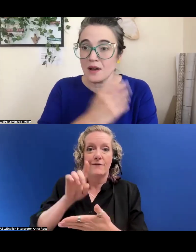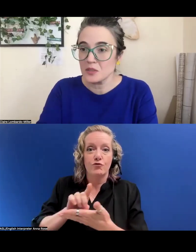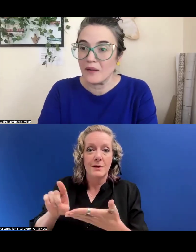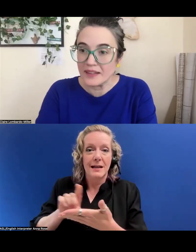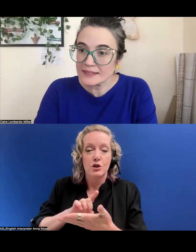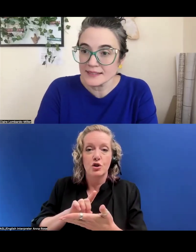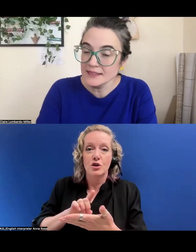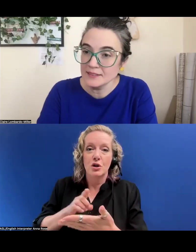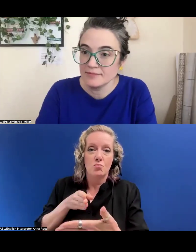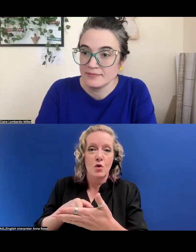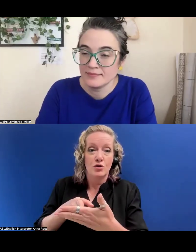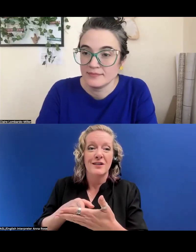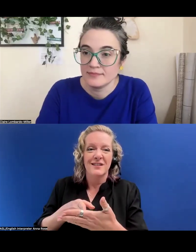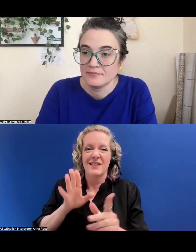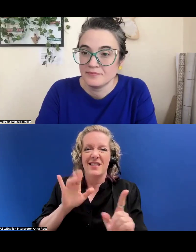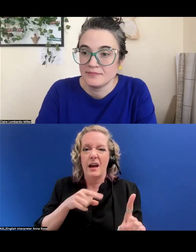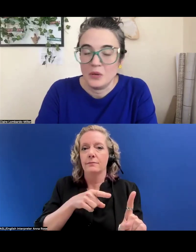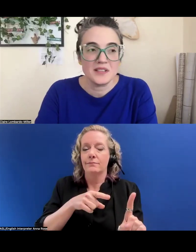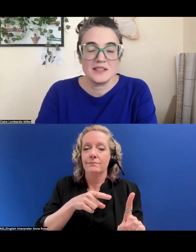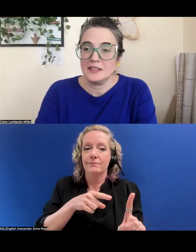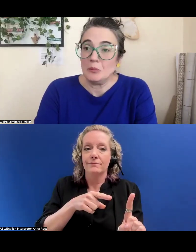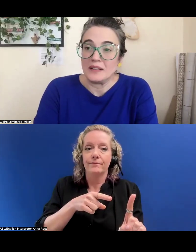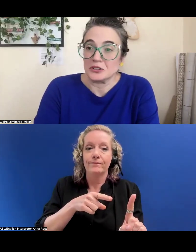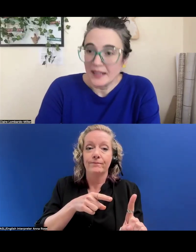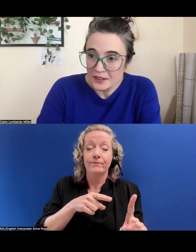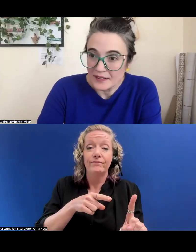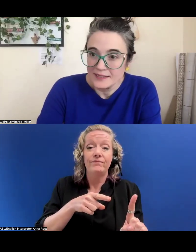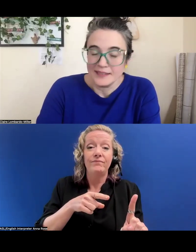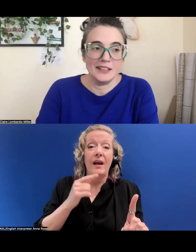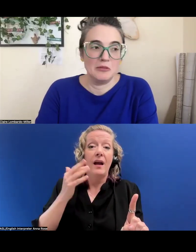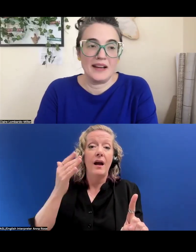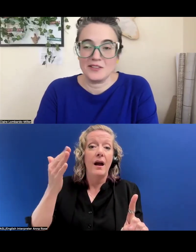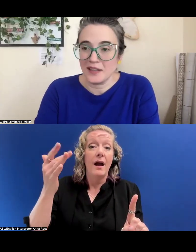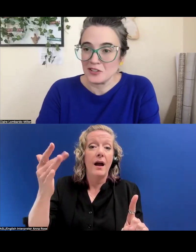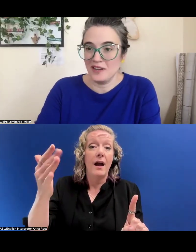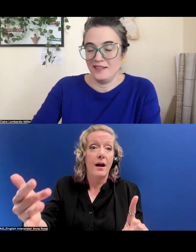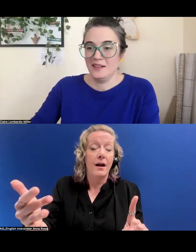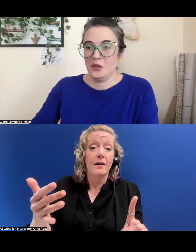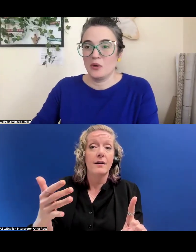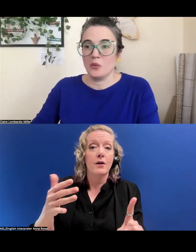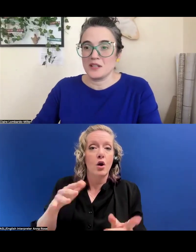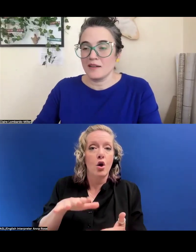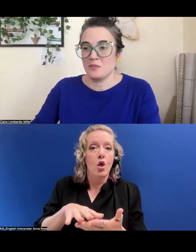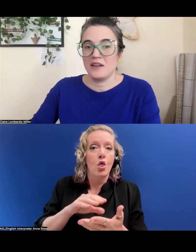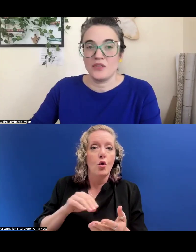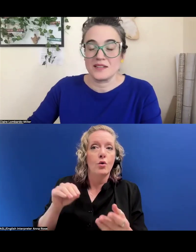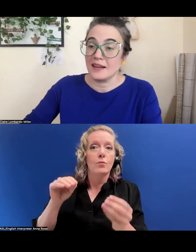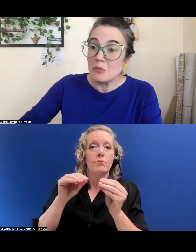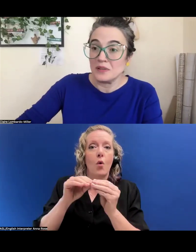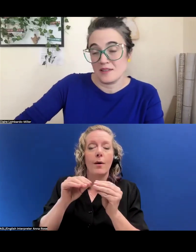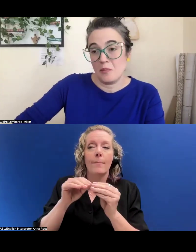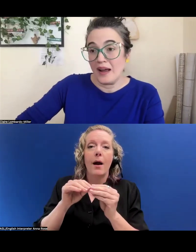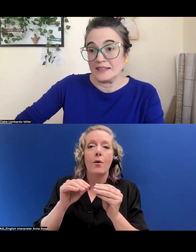only talked about this. It wasn't until much later in my education where we talked about things